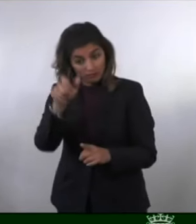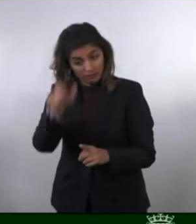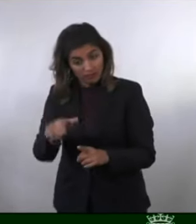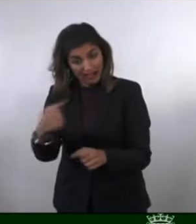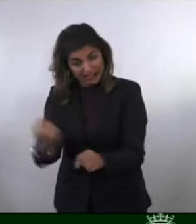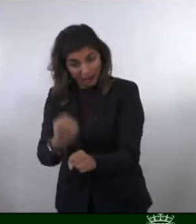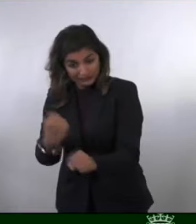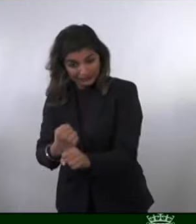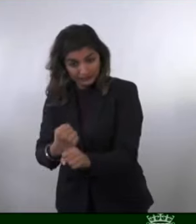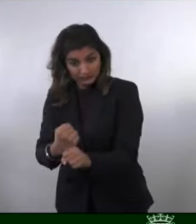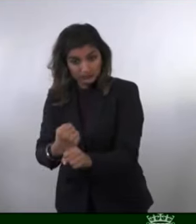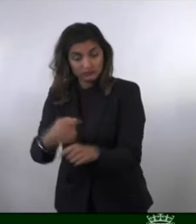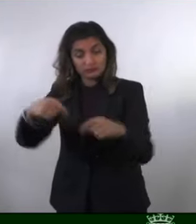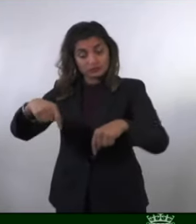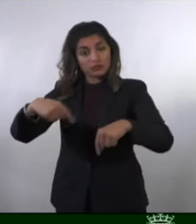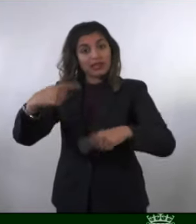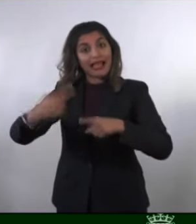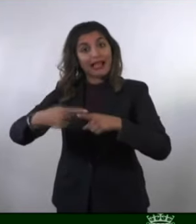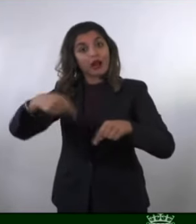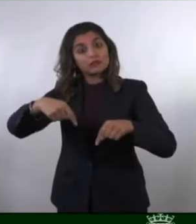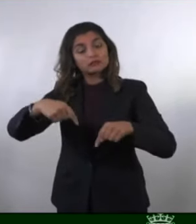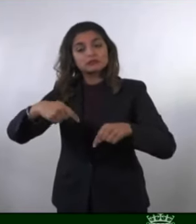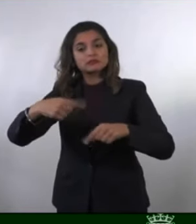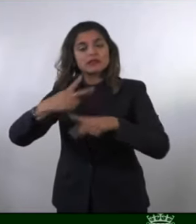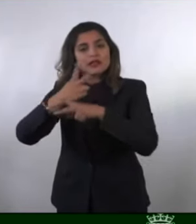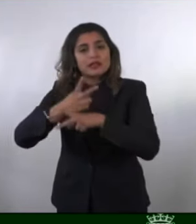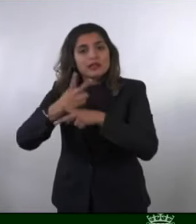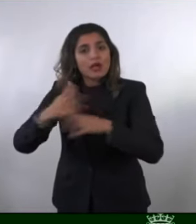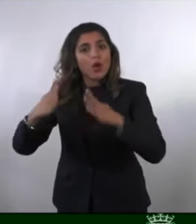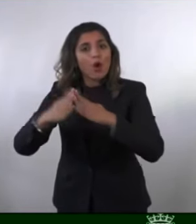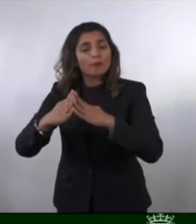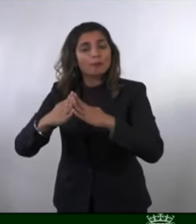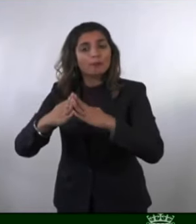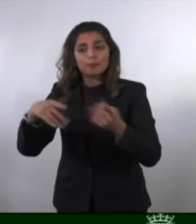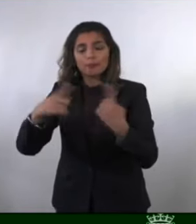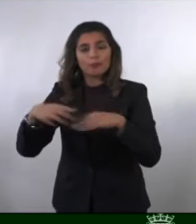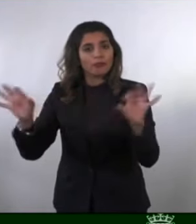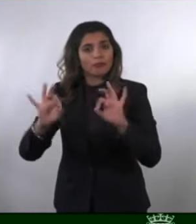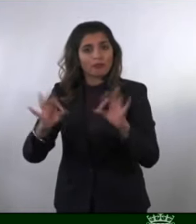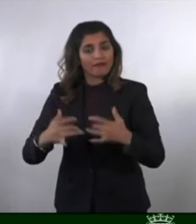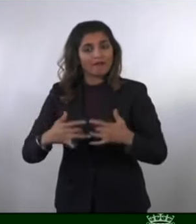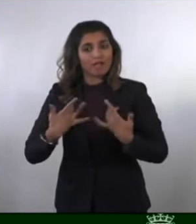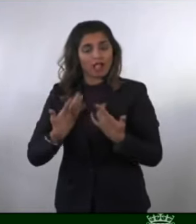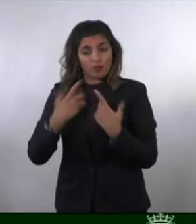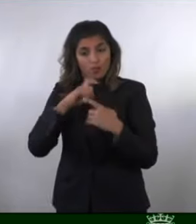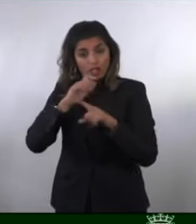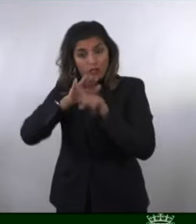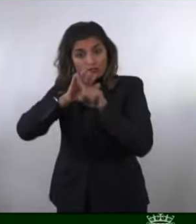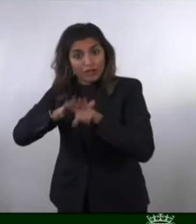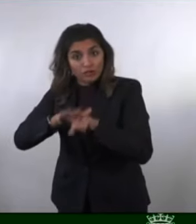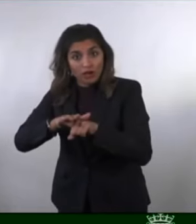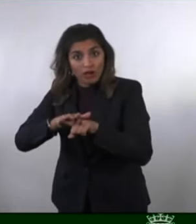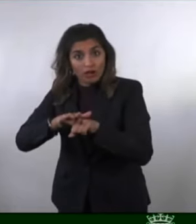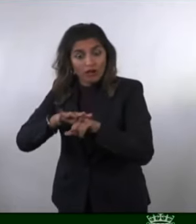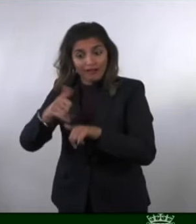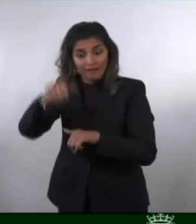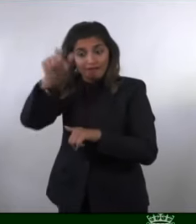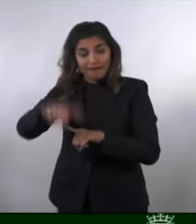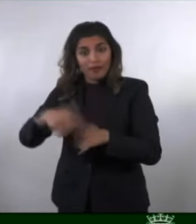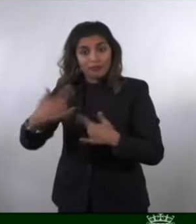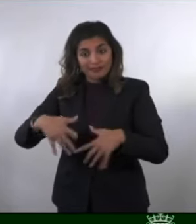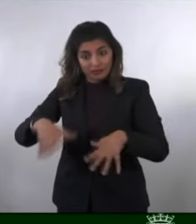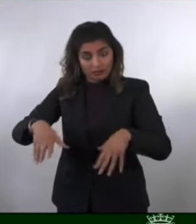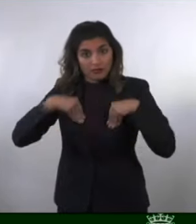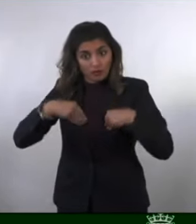be required or pressurised to admit anyone from an NHS hospital who has tested positive for